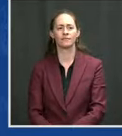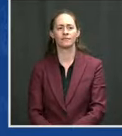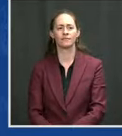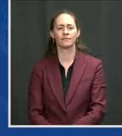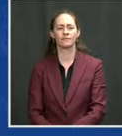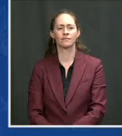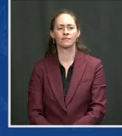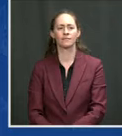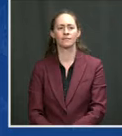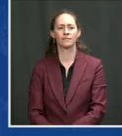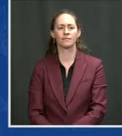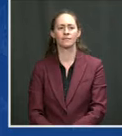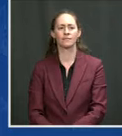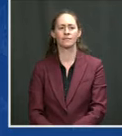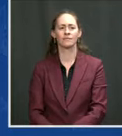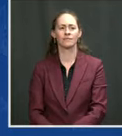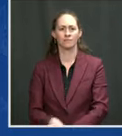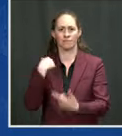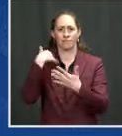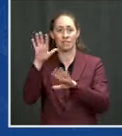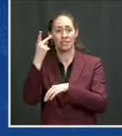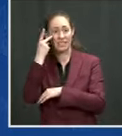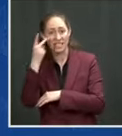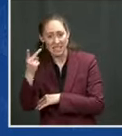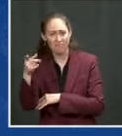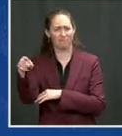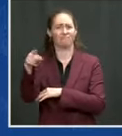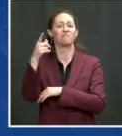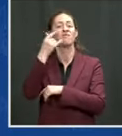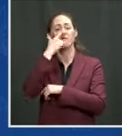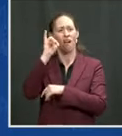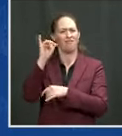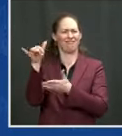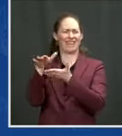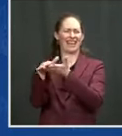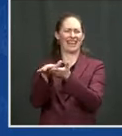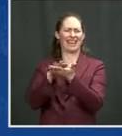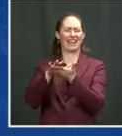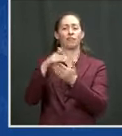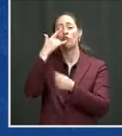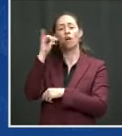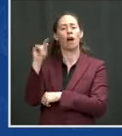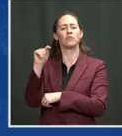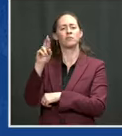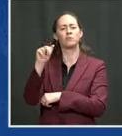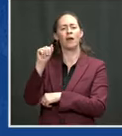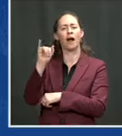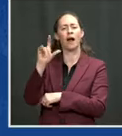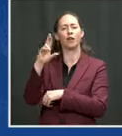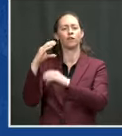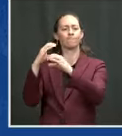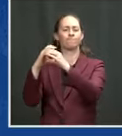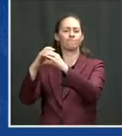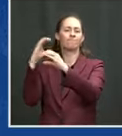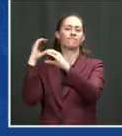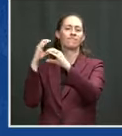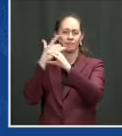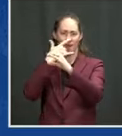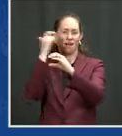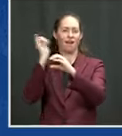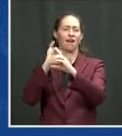very attractive, very clean. It's a big trailer kind of thing, a vehicle. And it's staffed by people from the United